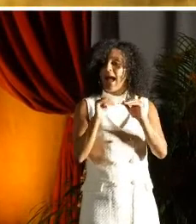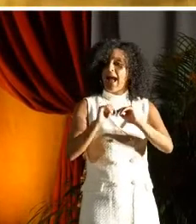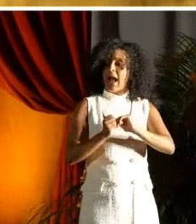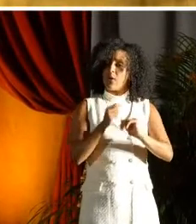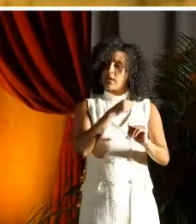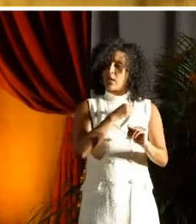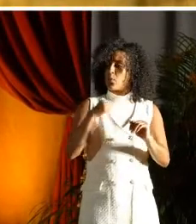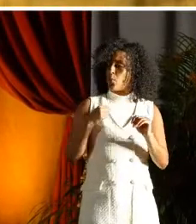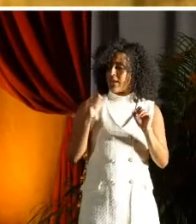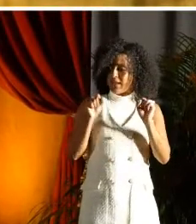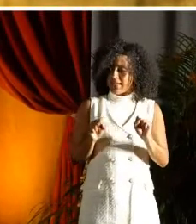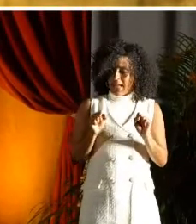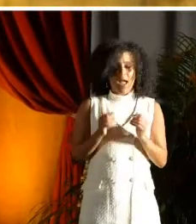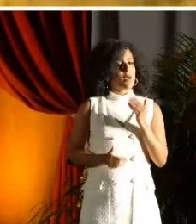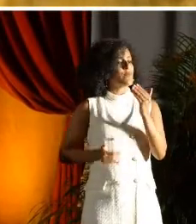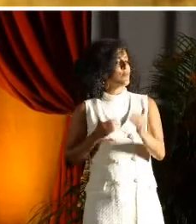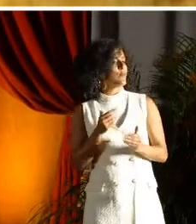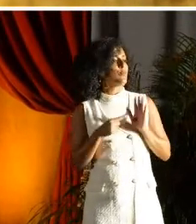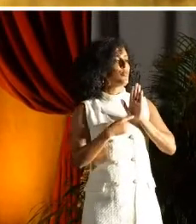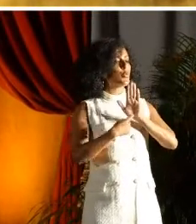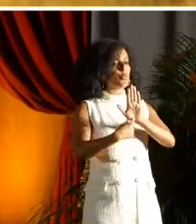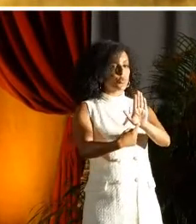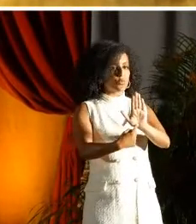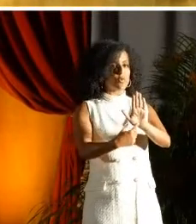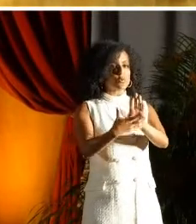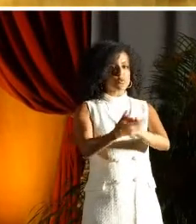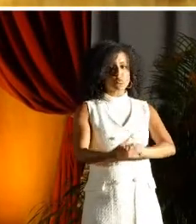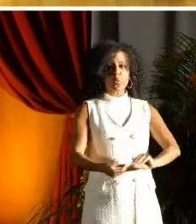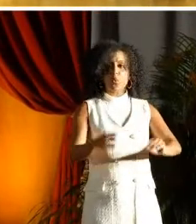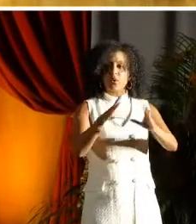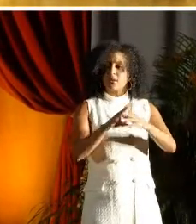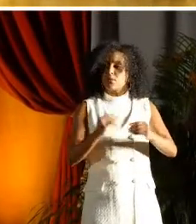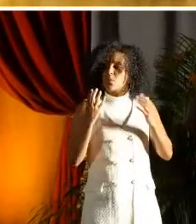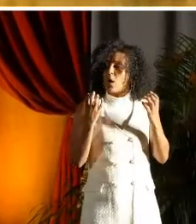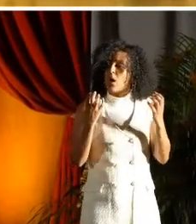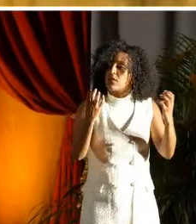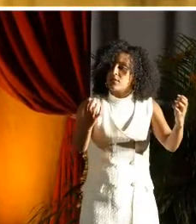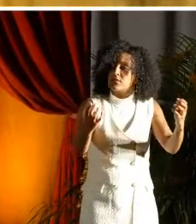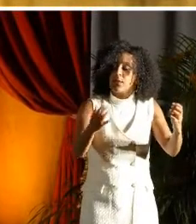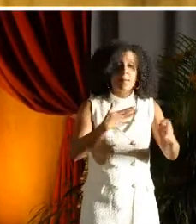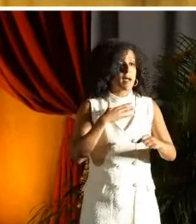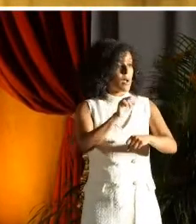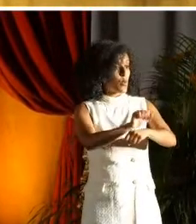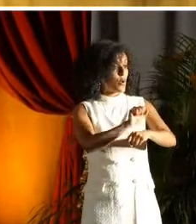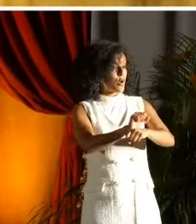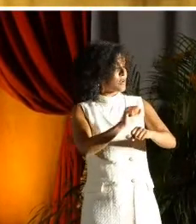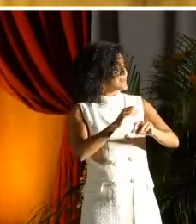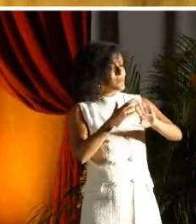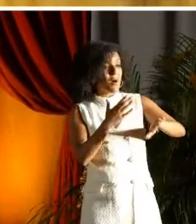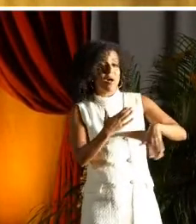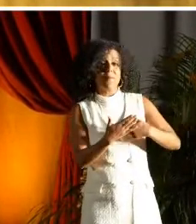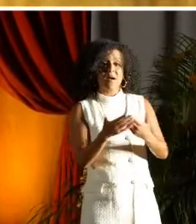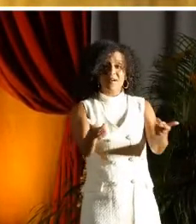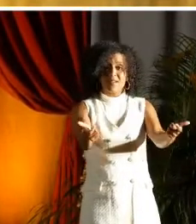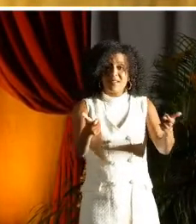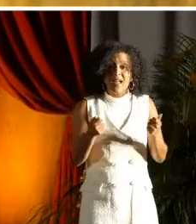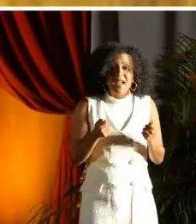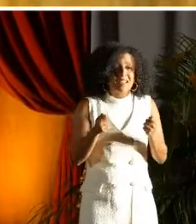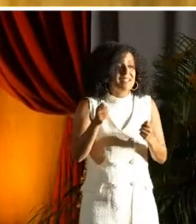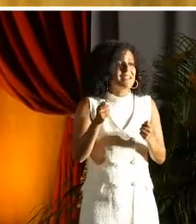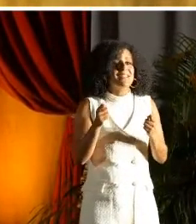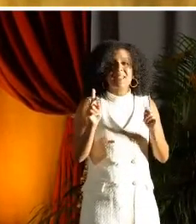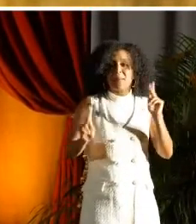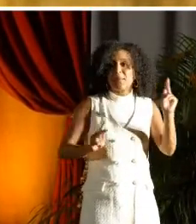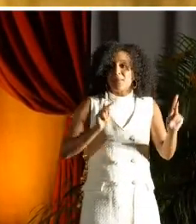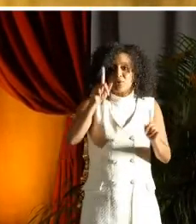can move new stories ourselves in the audiences that we're in, because, you know, my work is all about giving people something strategic to